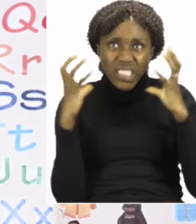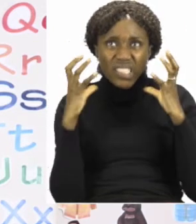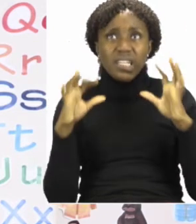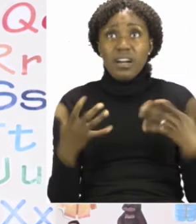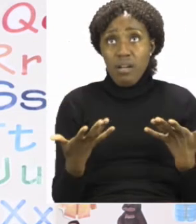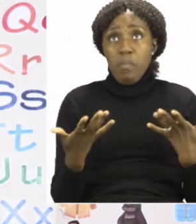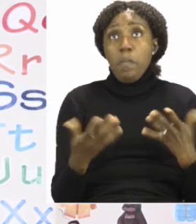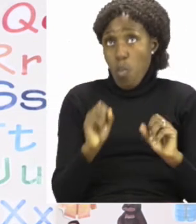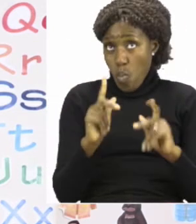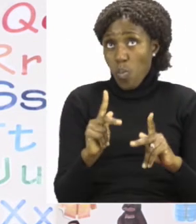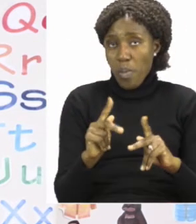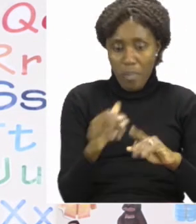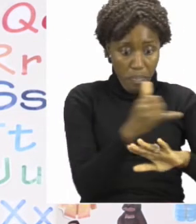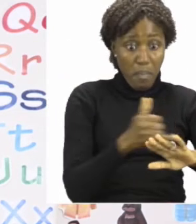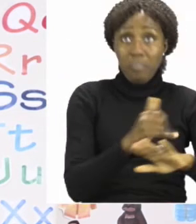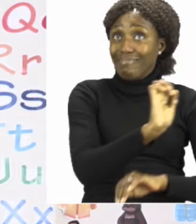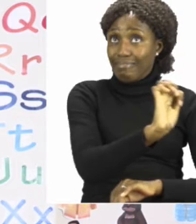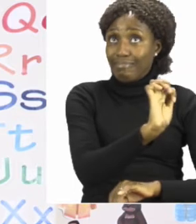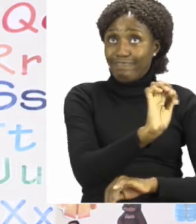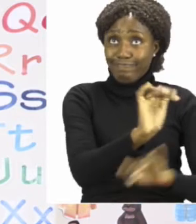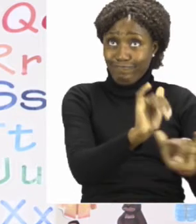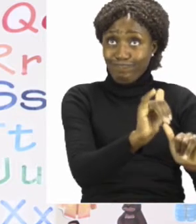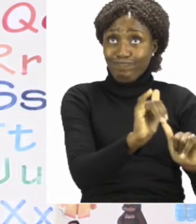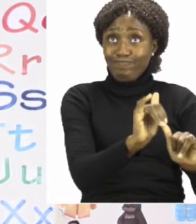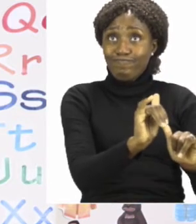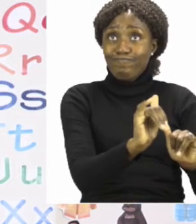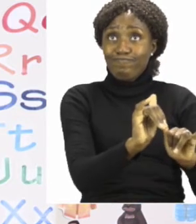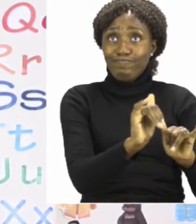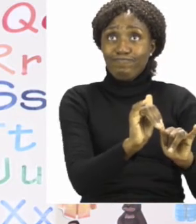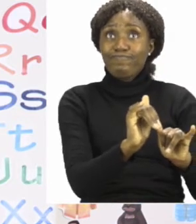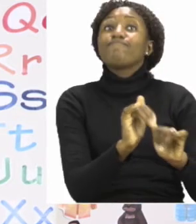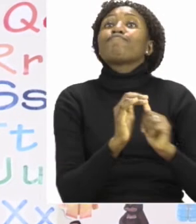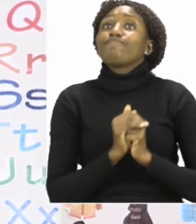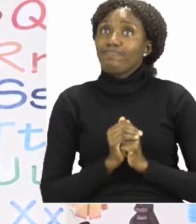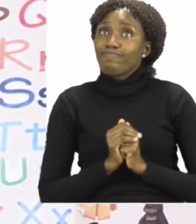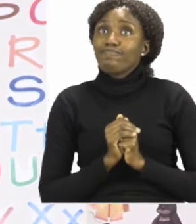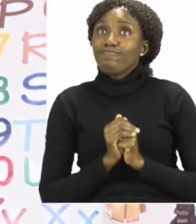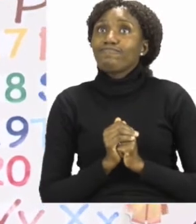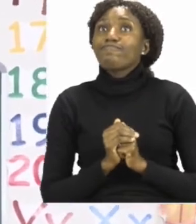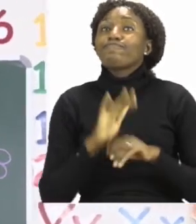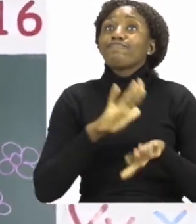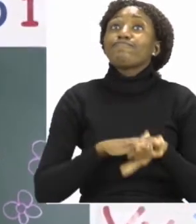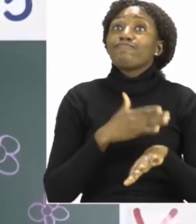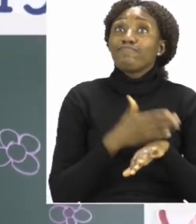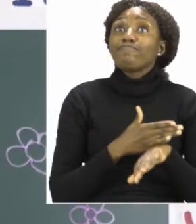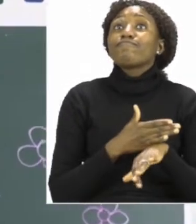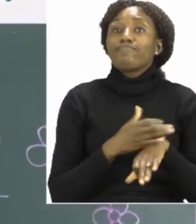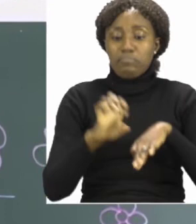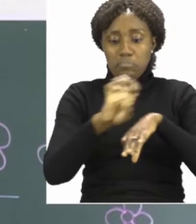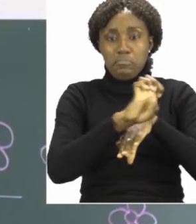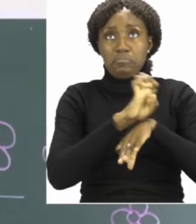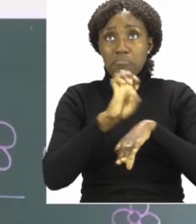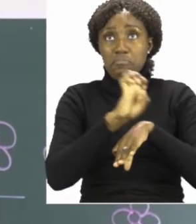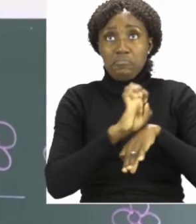places for them that they can stay and hunt. These are national parks. We protect them so